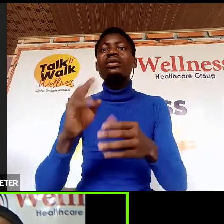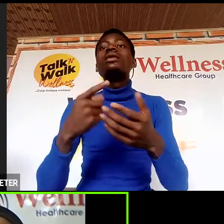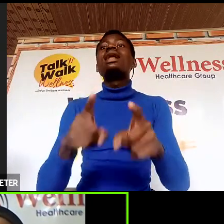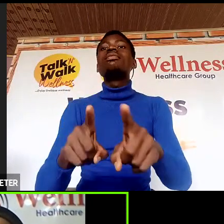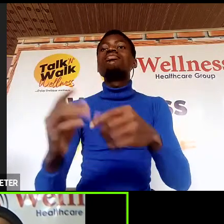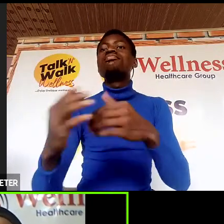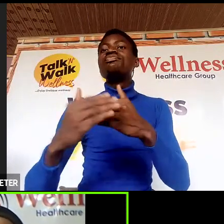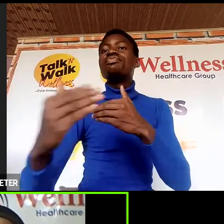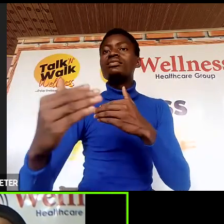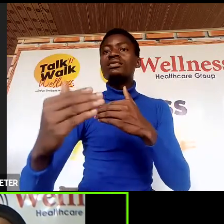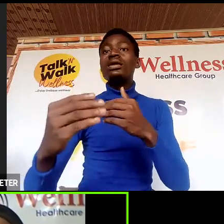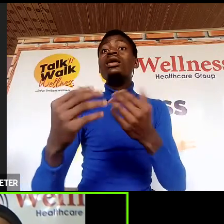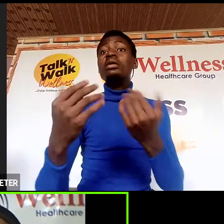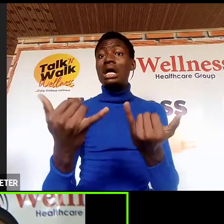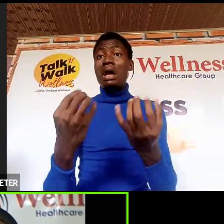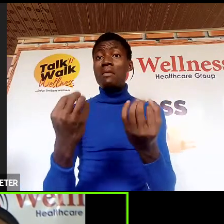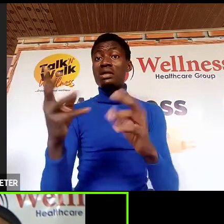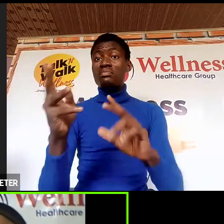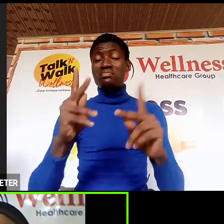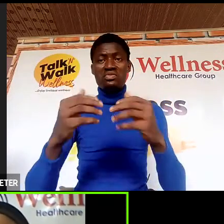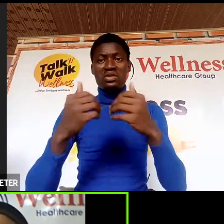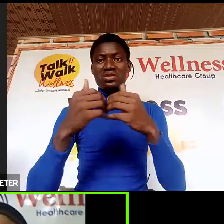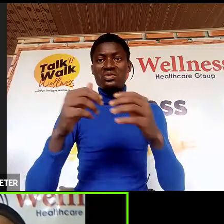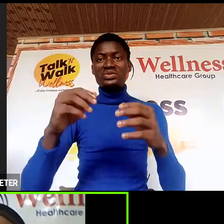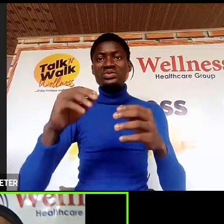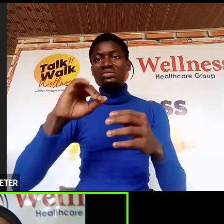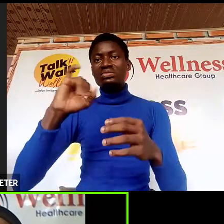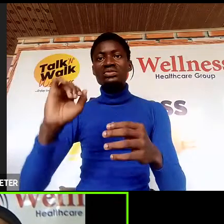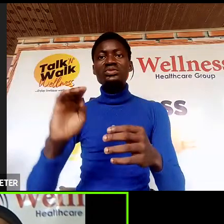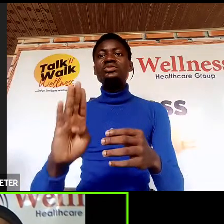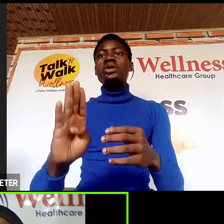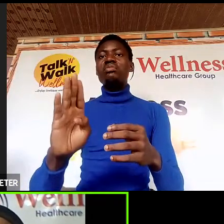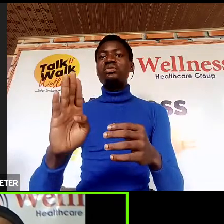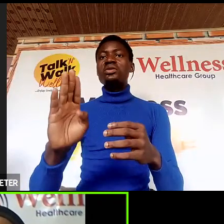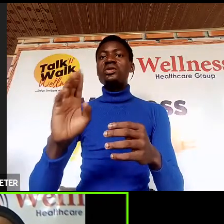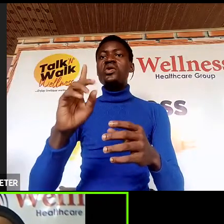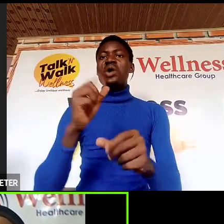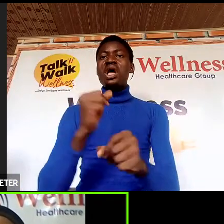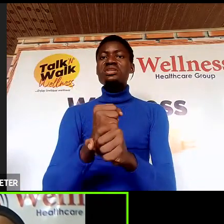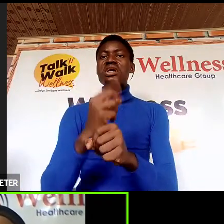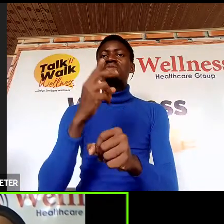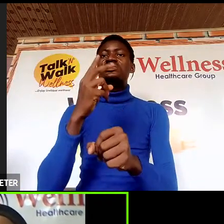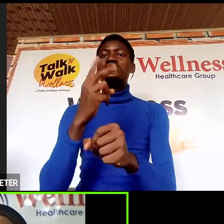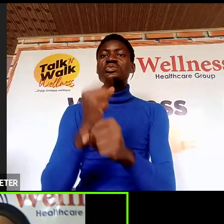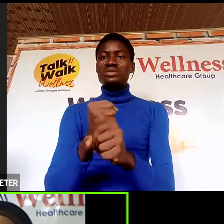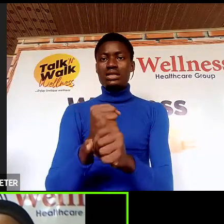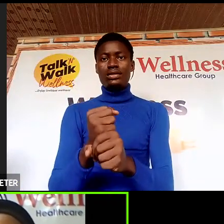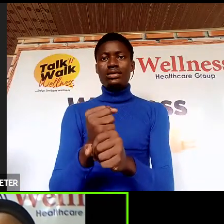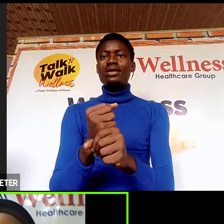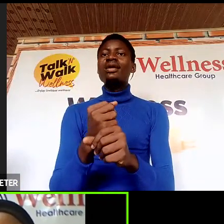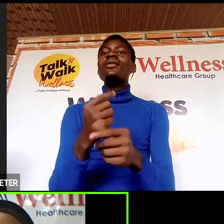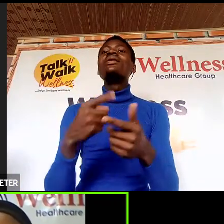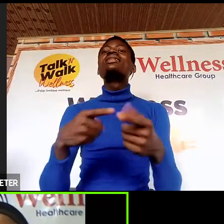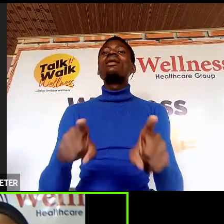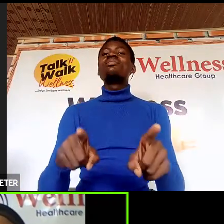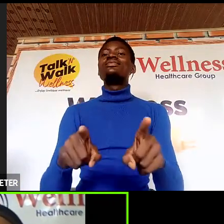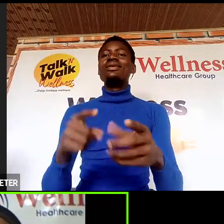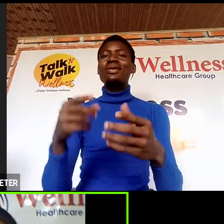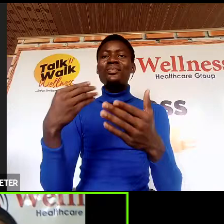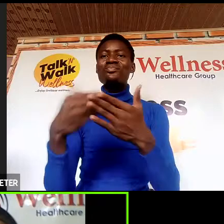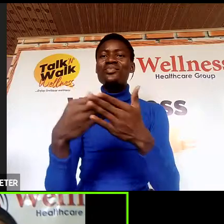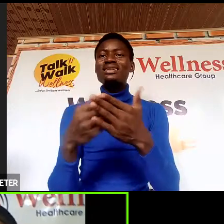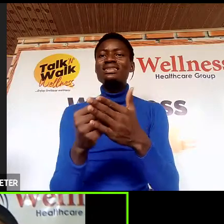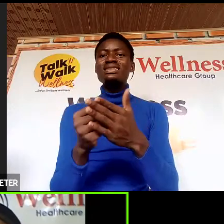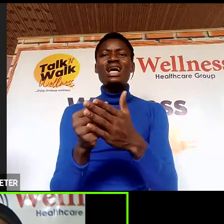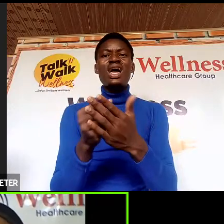said a remarkable story that in 3 months the people have grown maybe some special kind of gray hair because they are